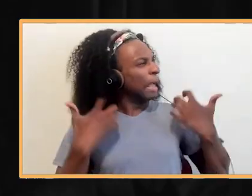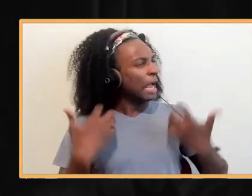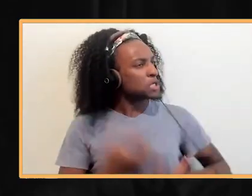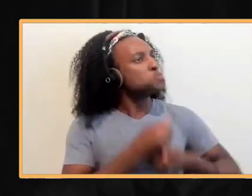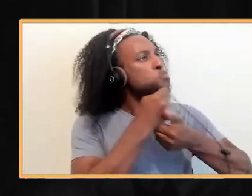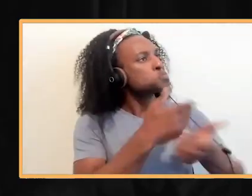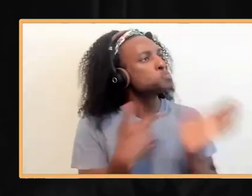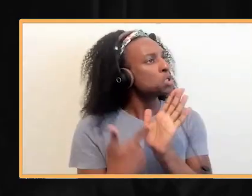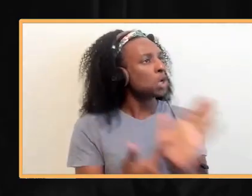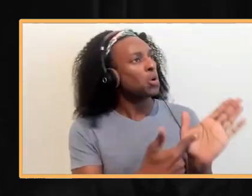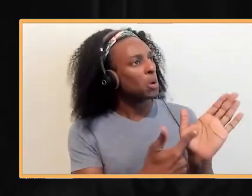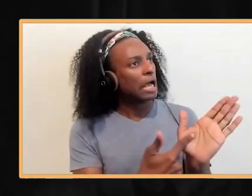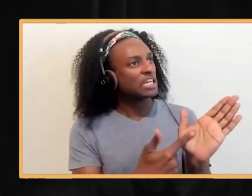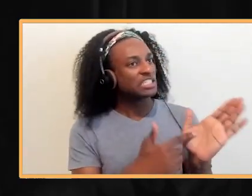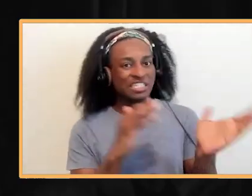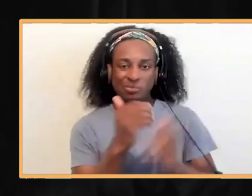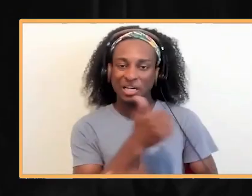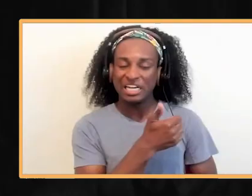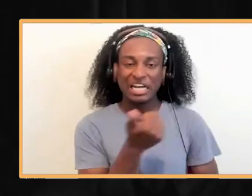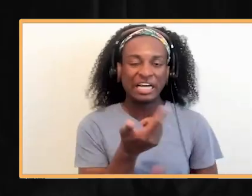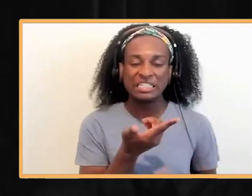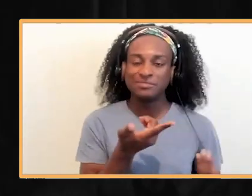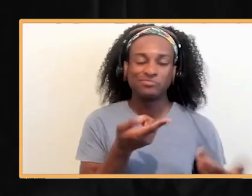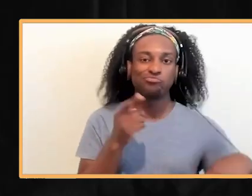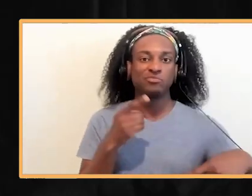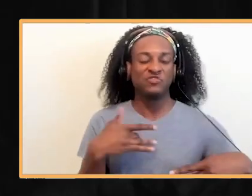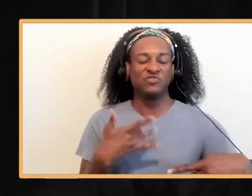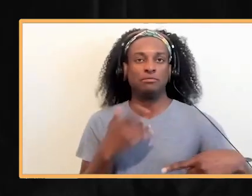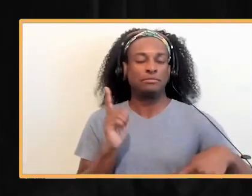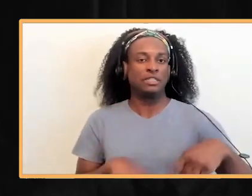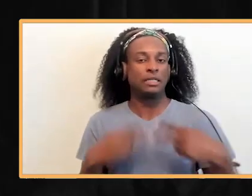it is a privilege to be tired and to take rest, right?